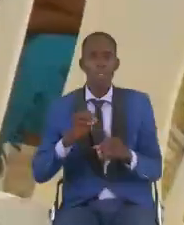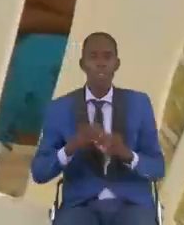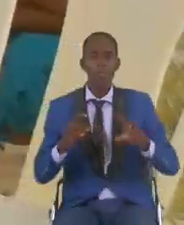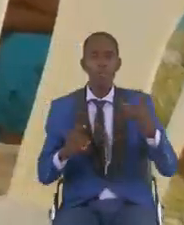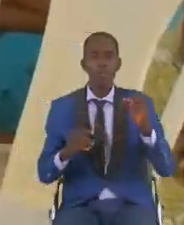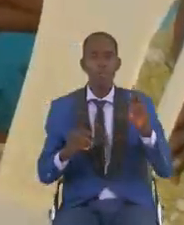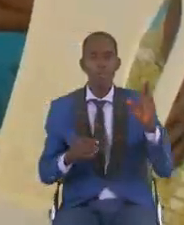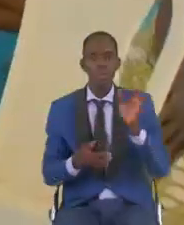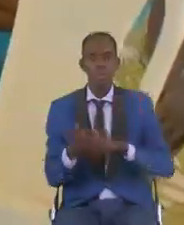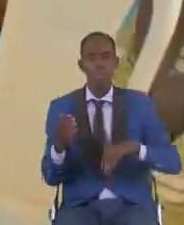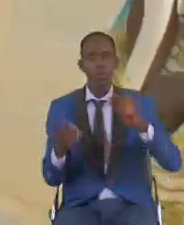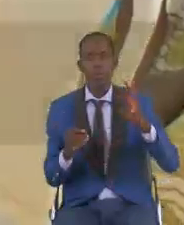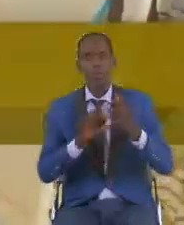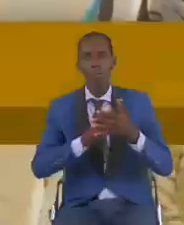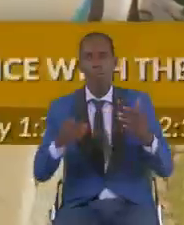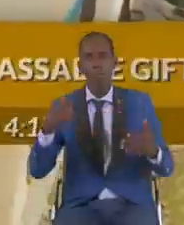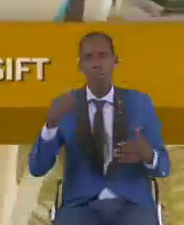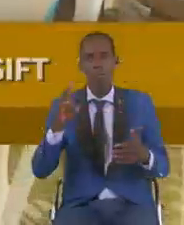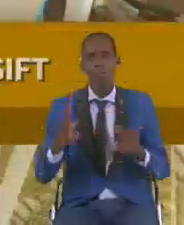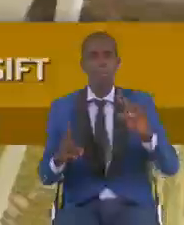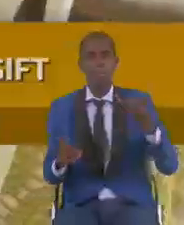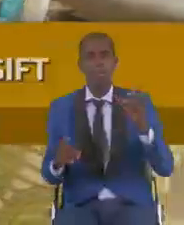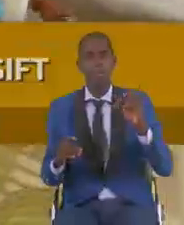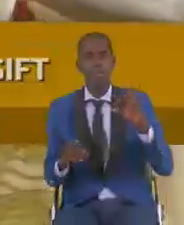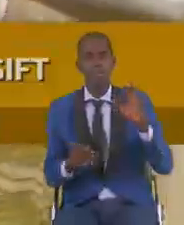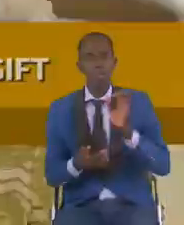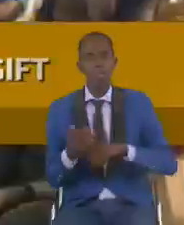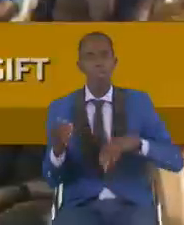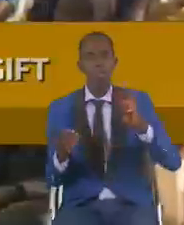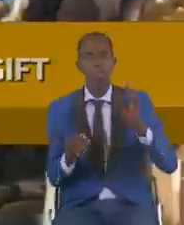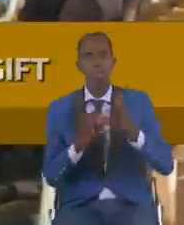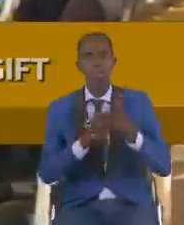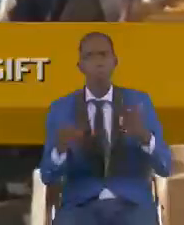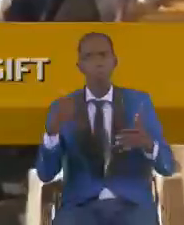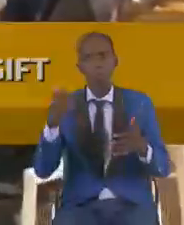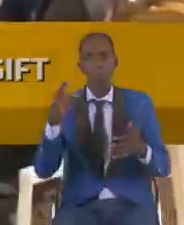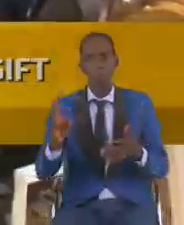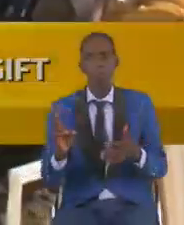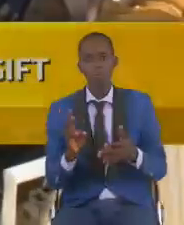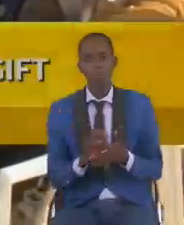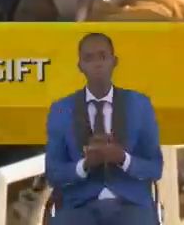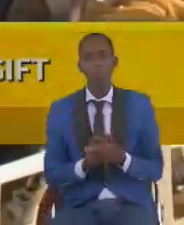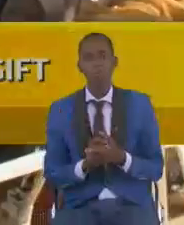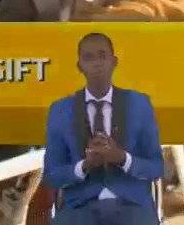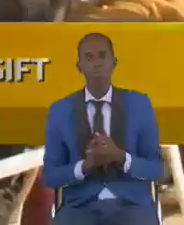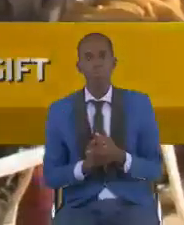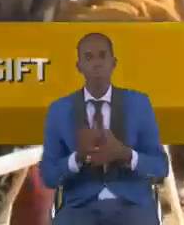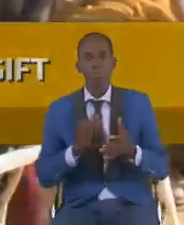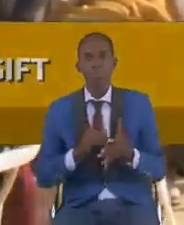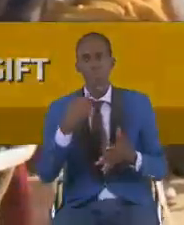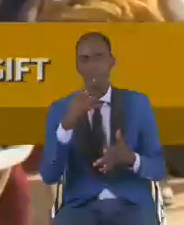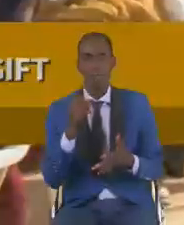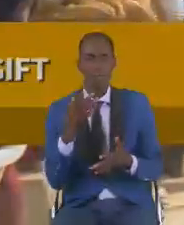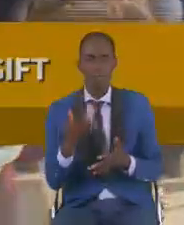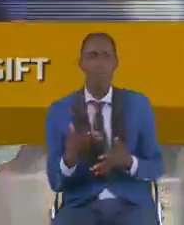verse 17. 1 Corinthians chapter 4, and we're looking at verse 17 here. It says